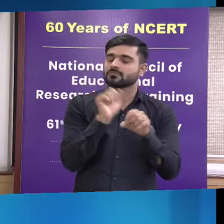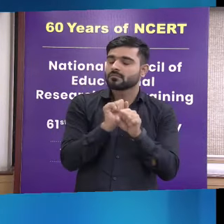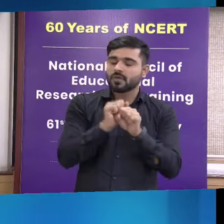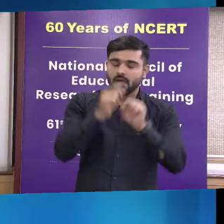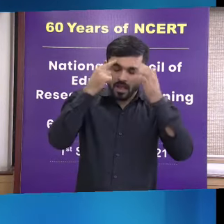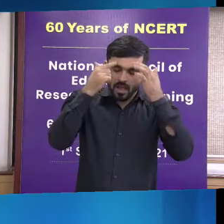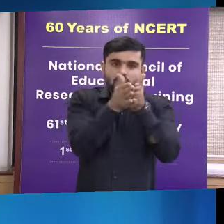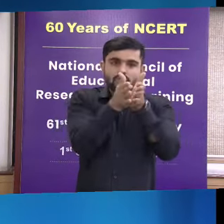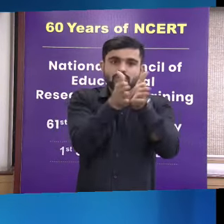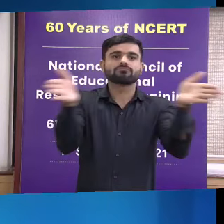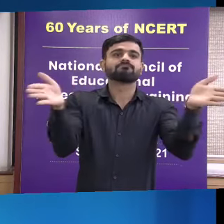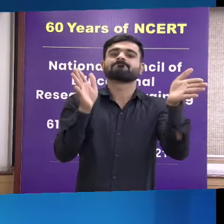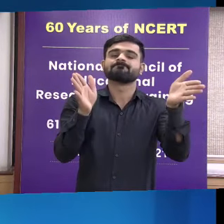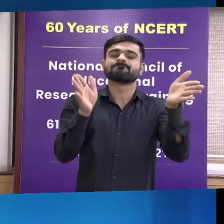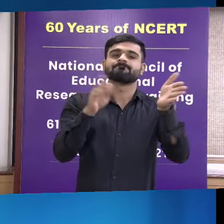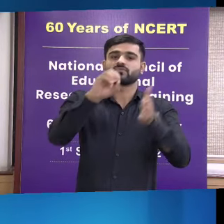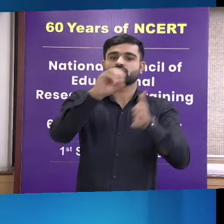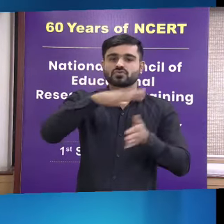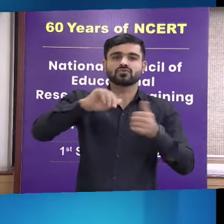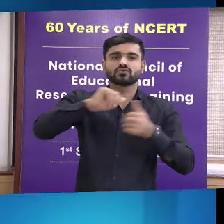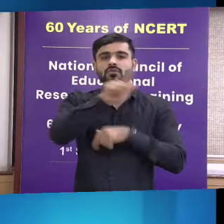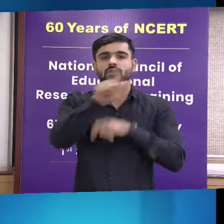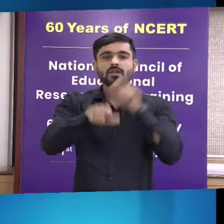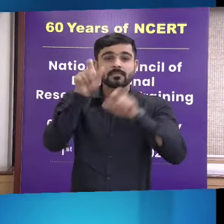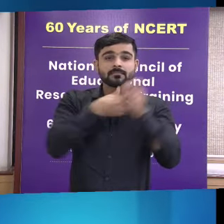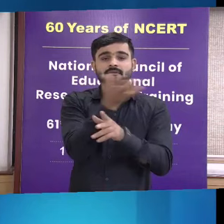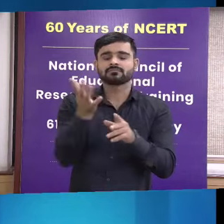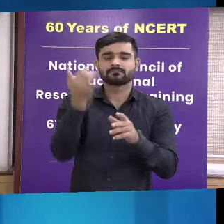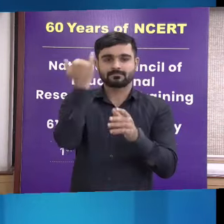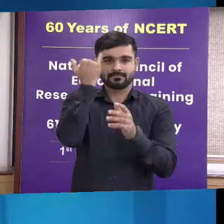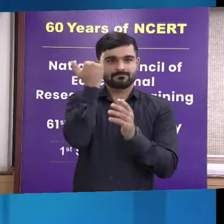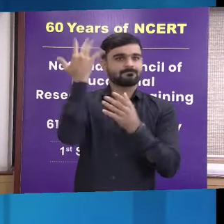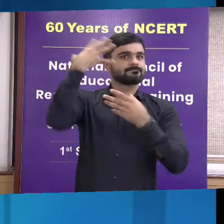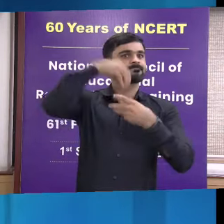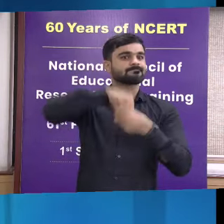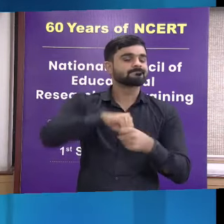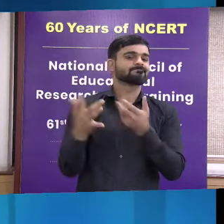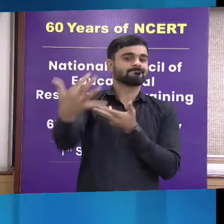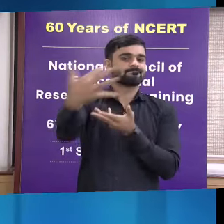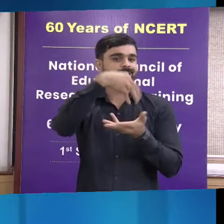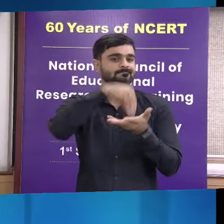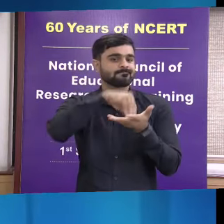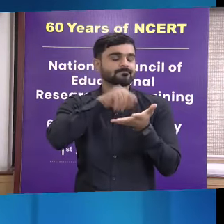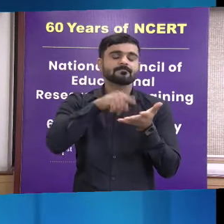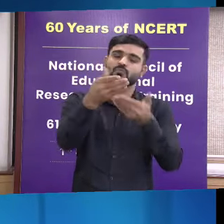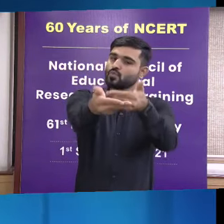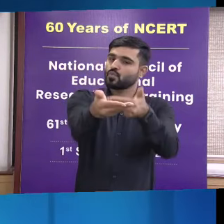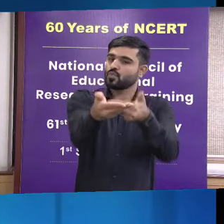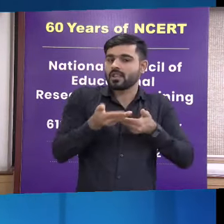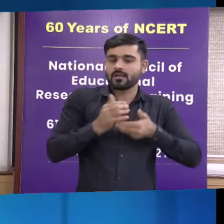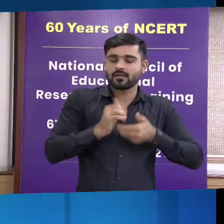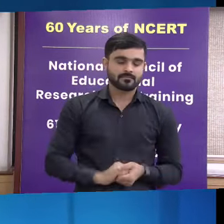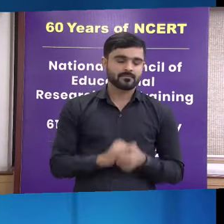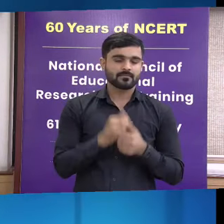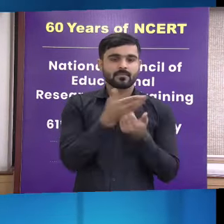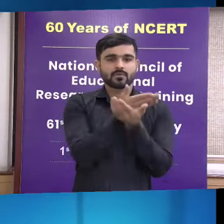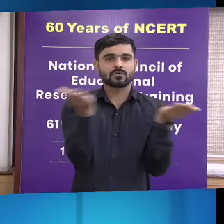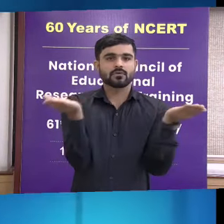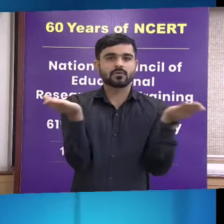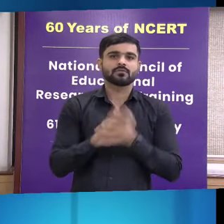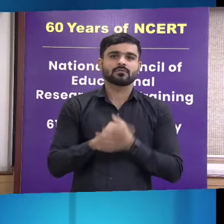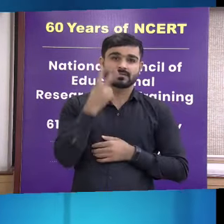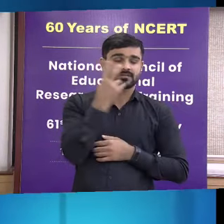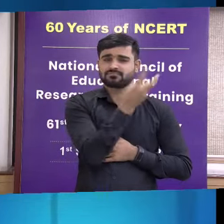open-minded organization where everybody's ideas and contributions are welcomed. And I've